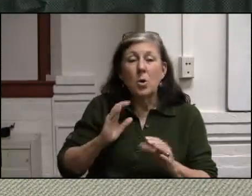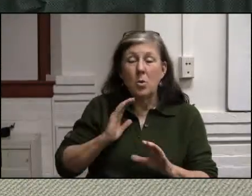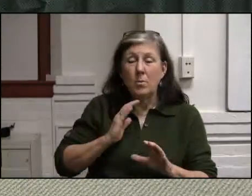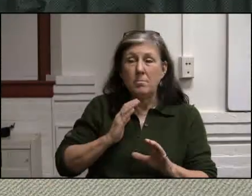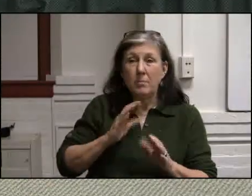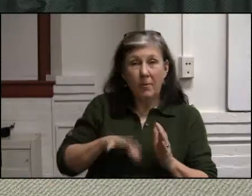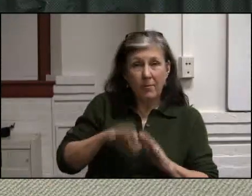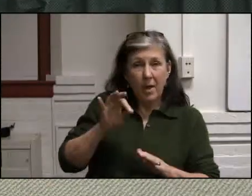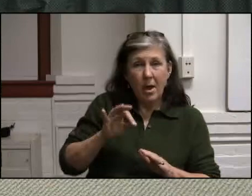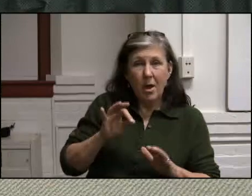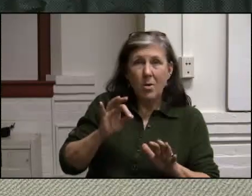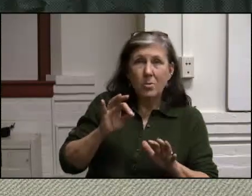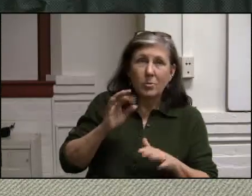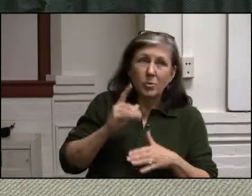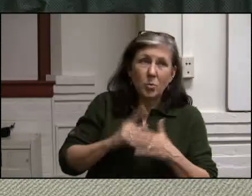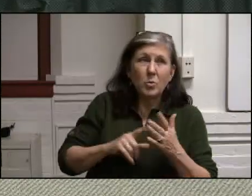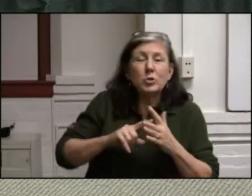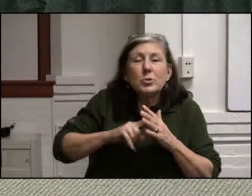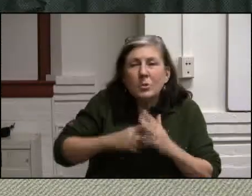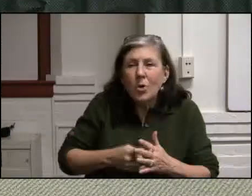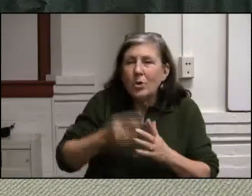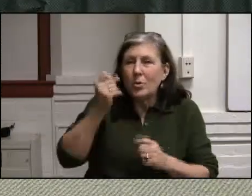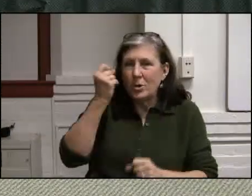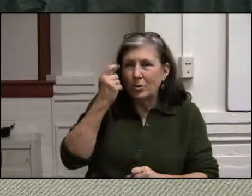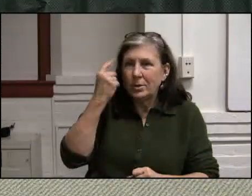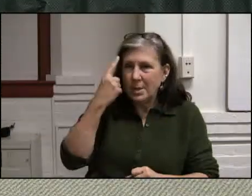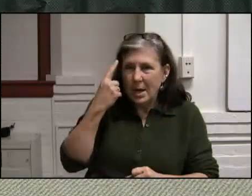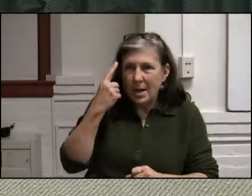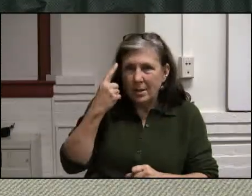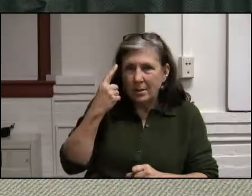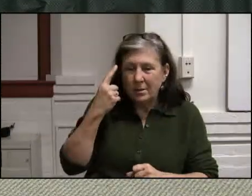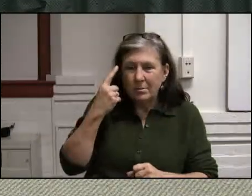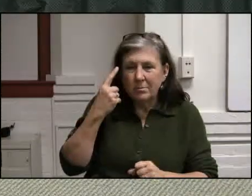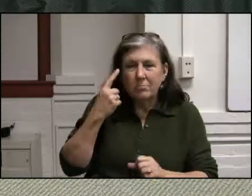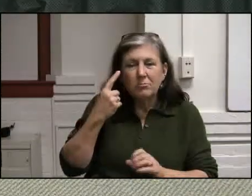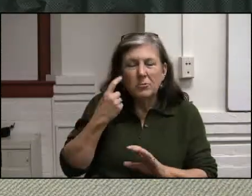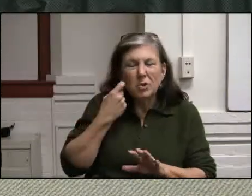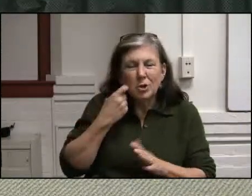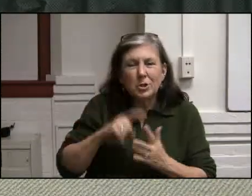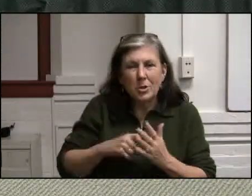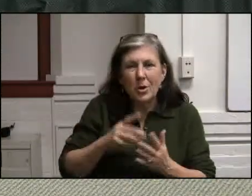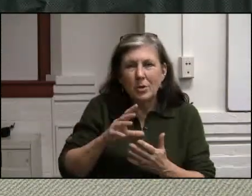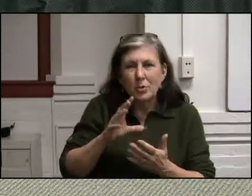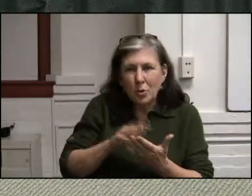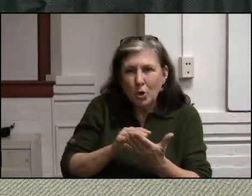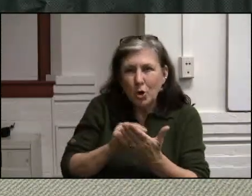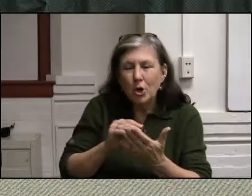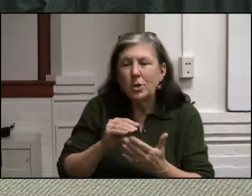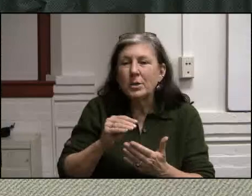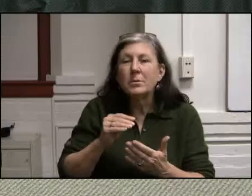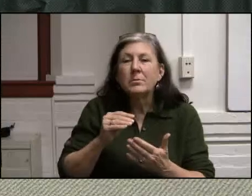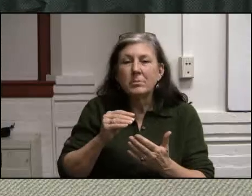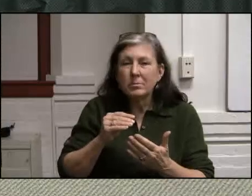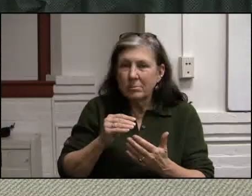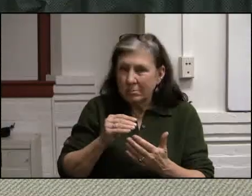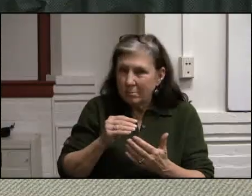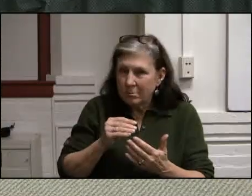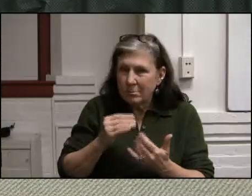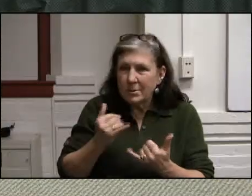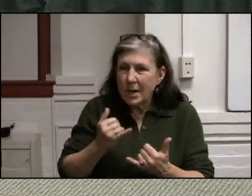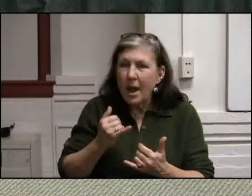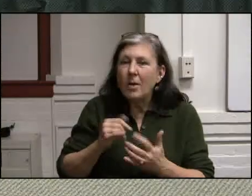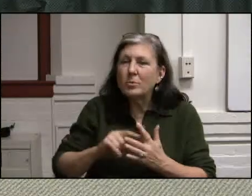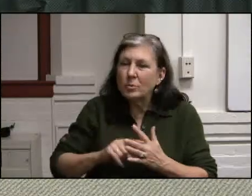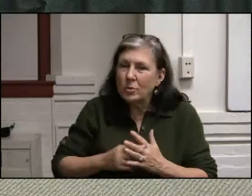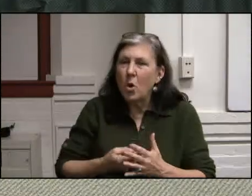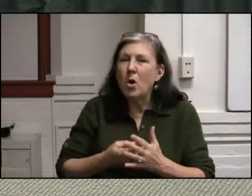and I would say our understanding is still really in the early stages, right? The thing is in the process of launching, and we'll know a lot